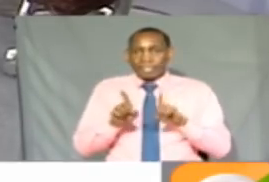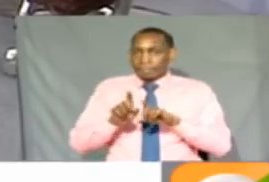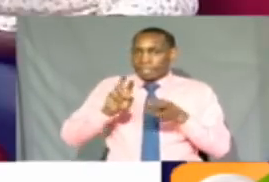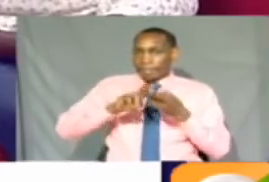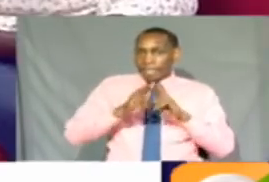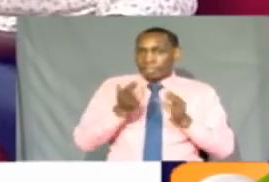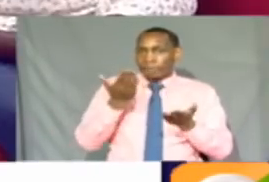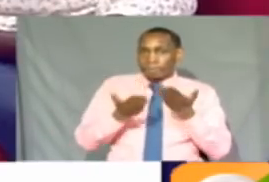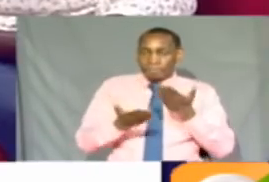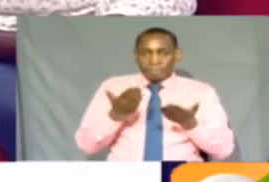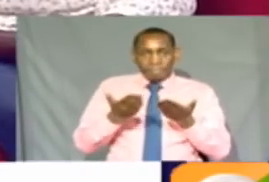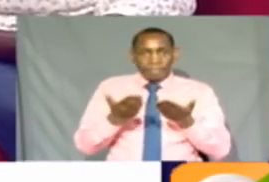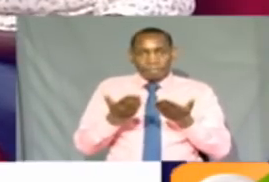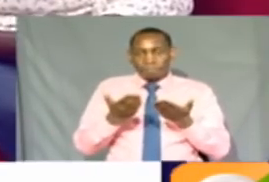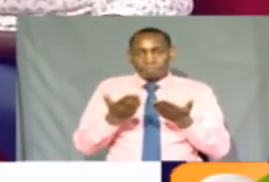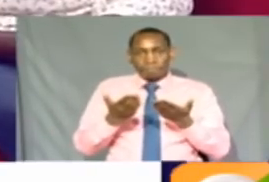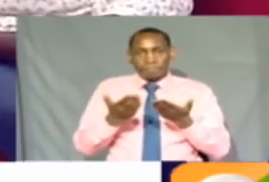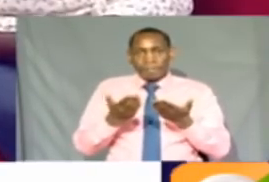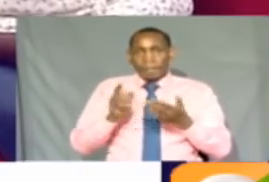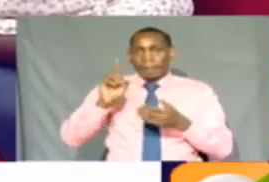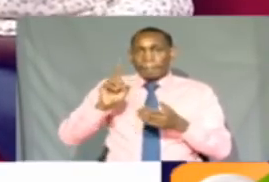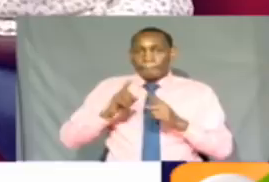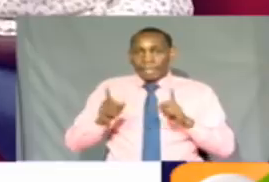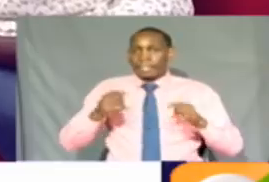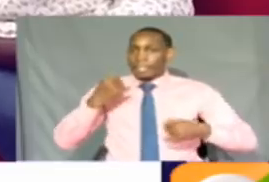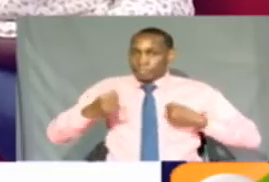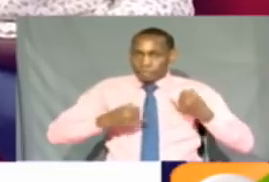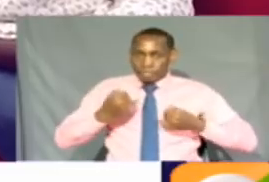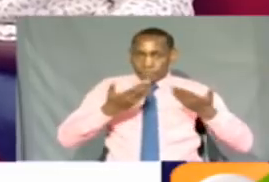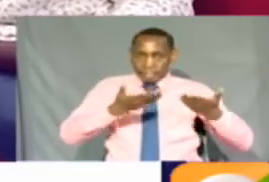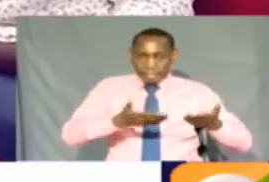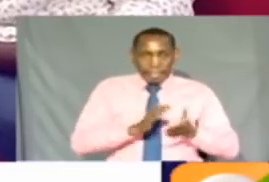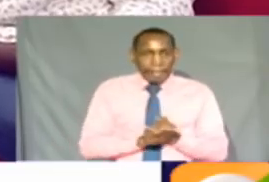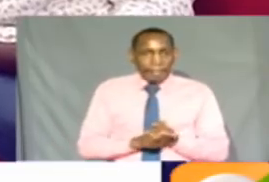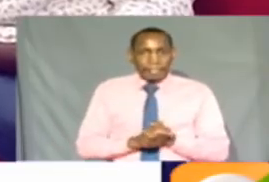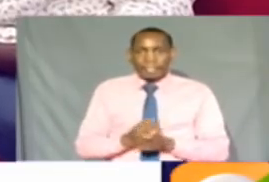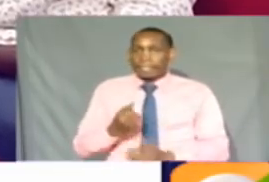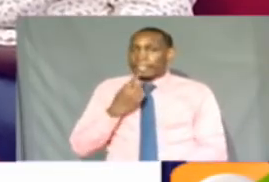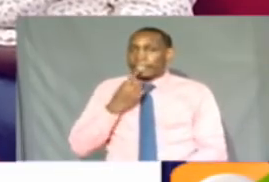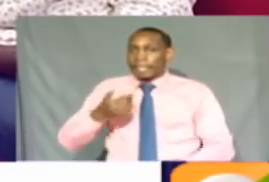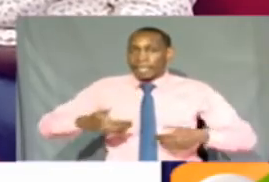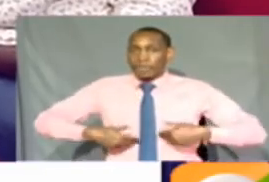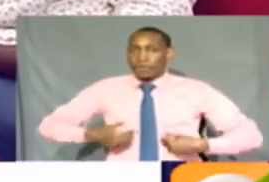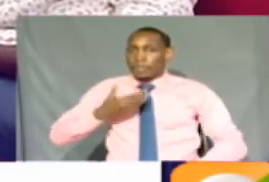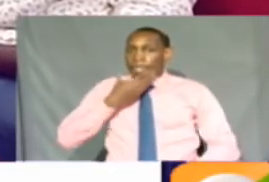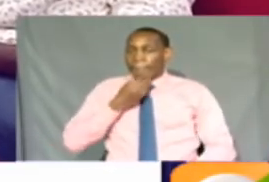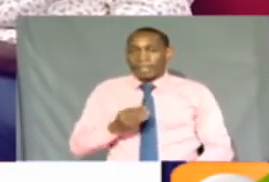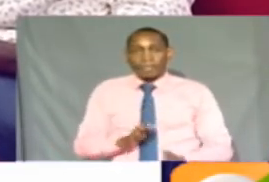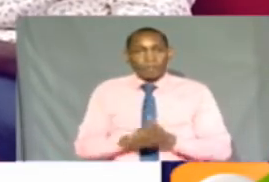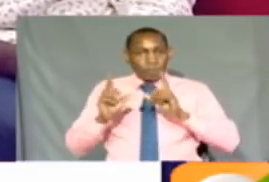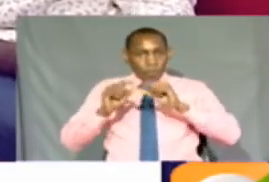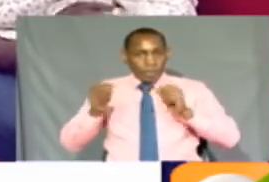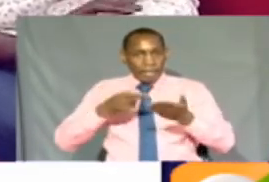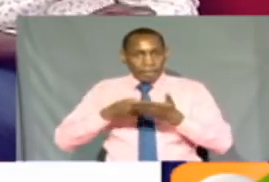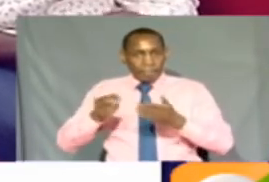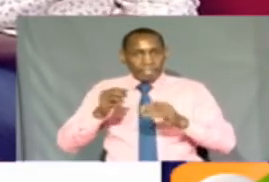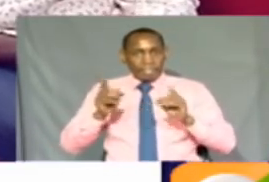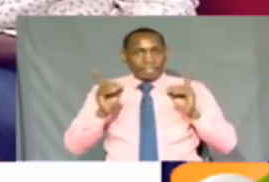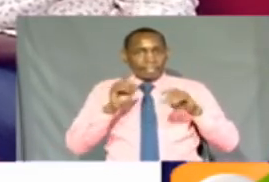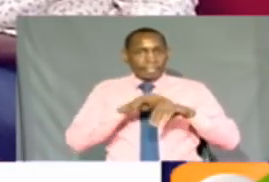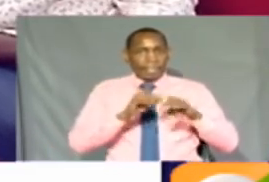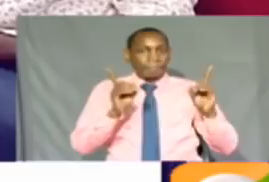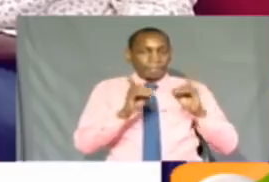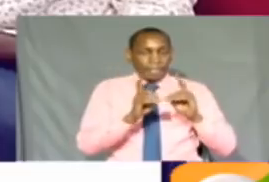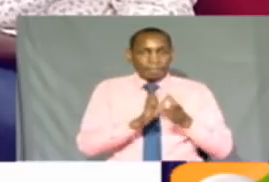may or may not lead anywhere. That doesn't matter. Enjoy it while it is right now. What I tell the young man is be honest with the person that you're dating. Mm-hmm. There's a